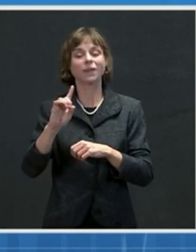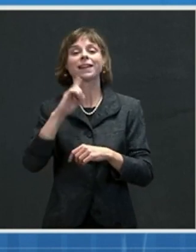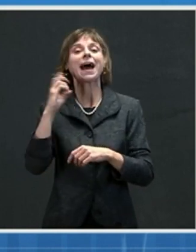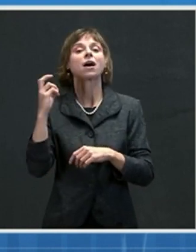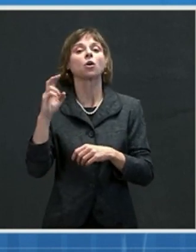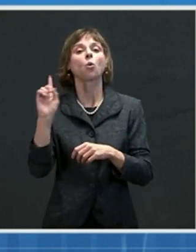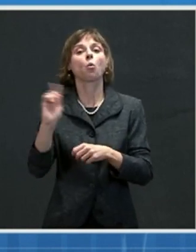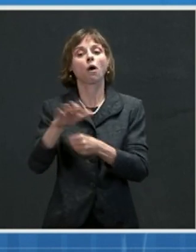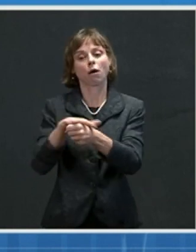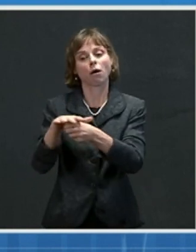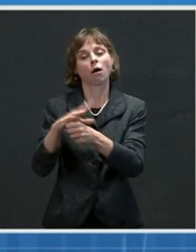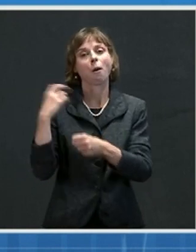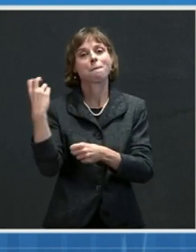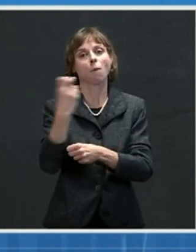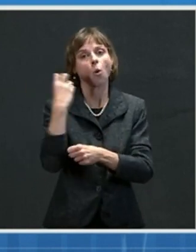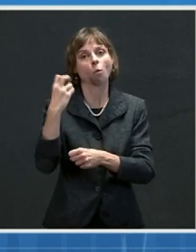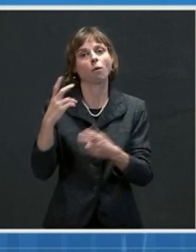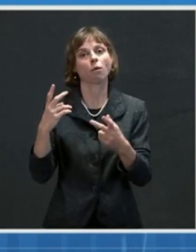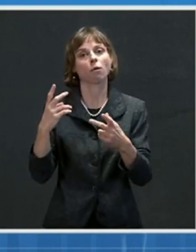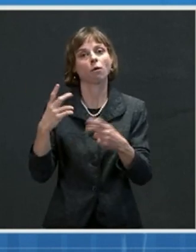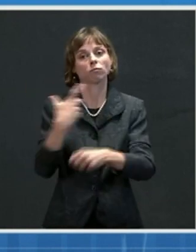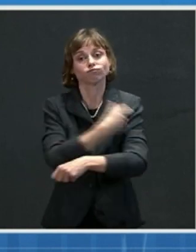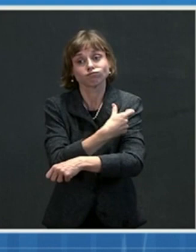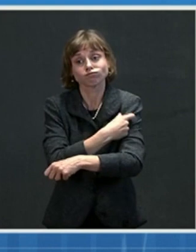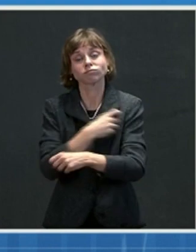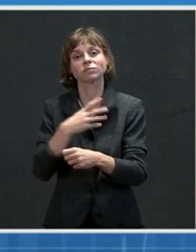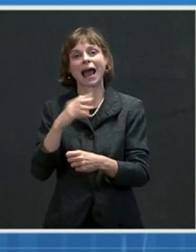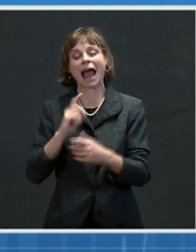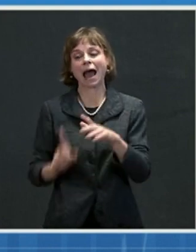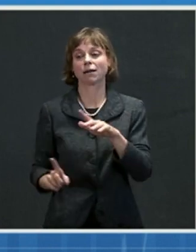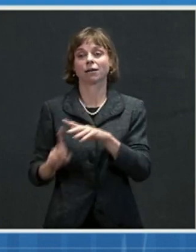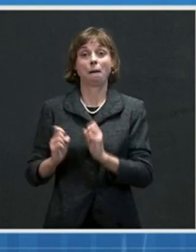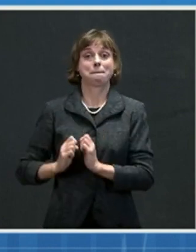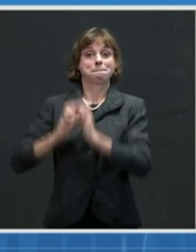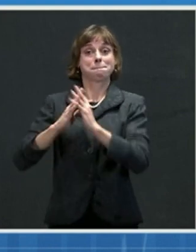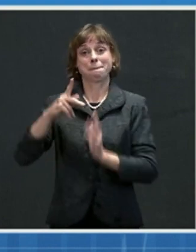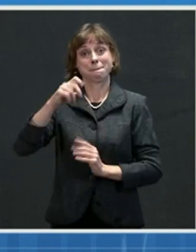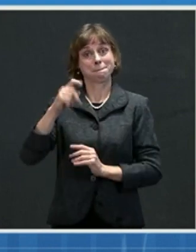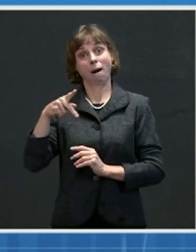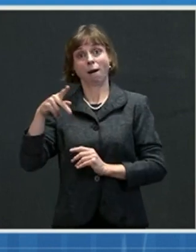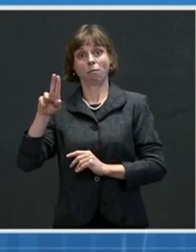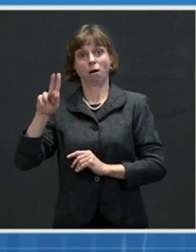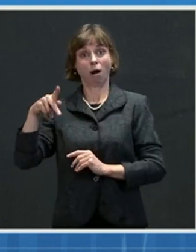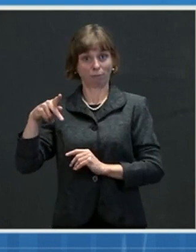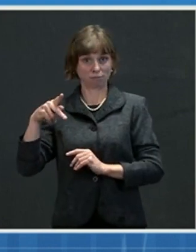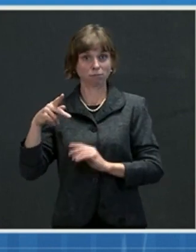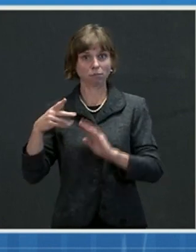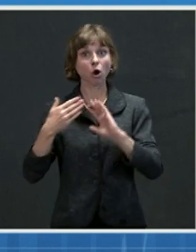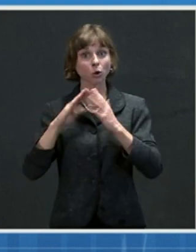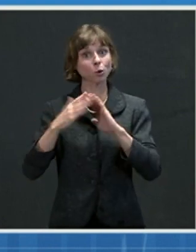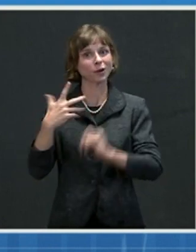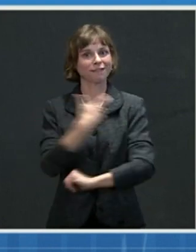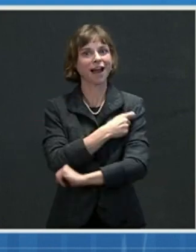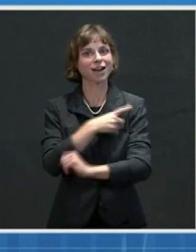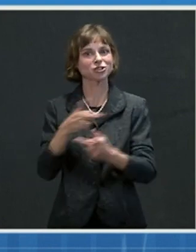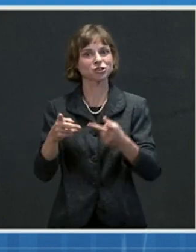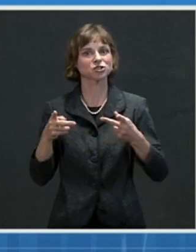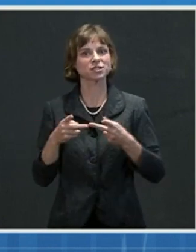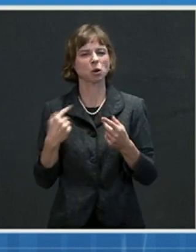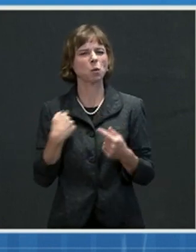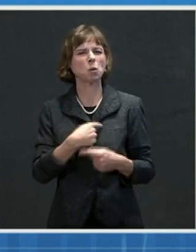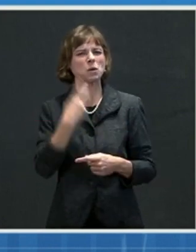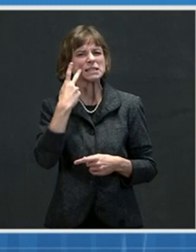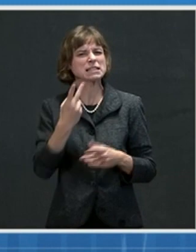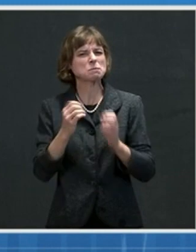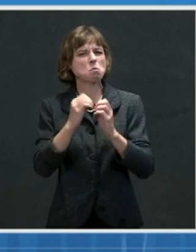mobile access, as well as pop-up community vaccination sites. And we're going to see more in the range of outreach,